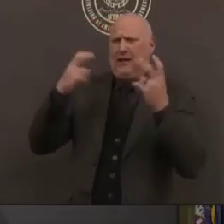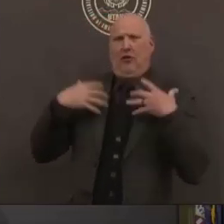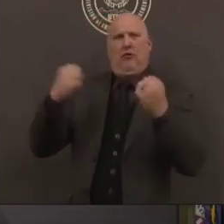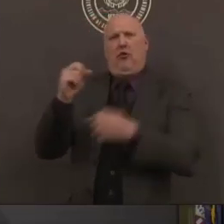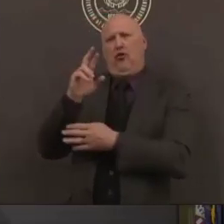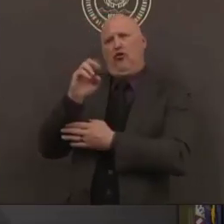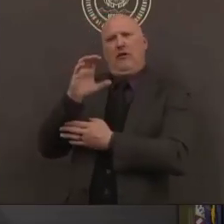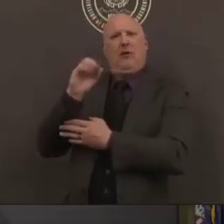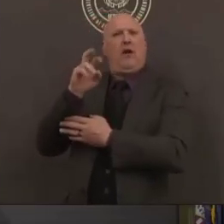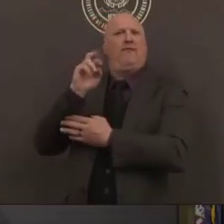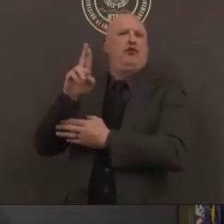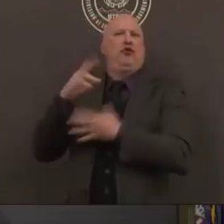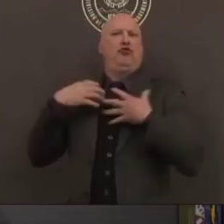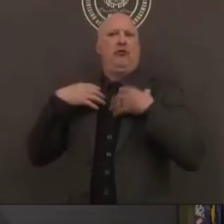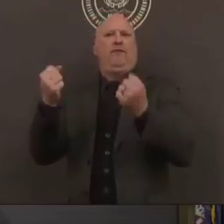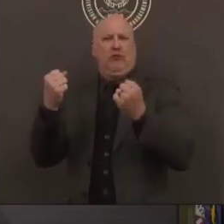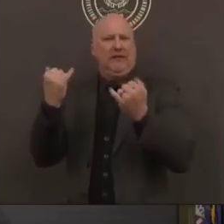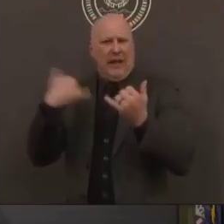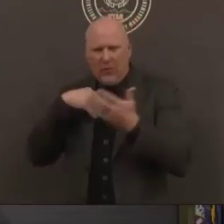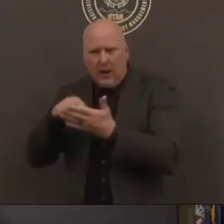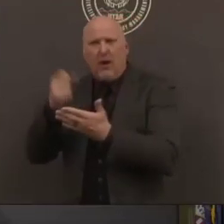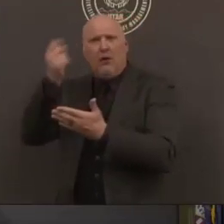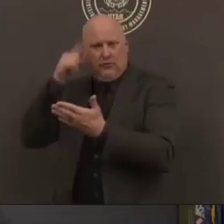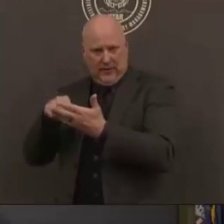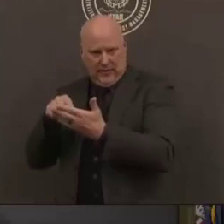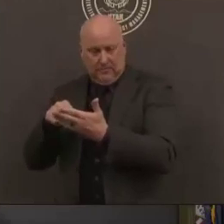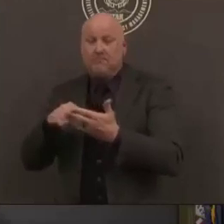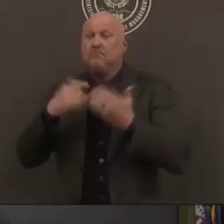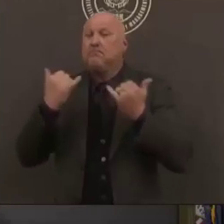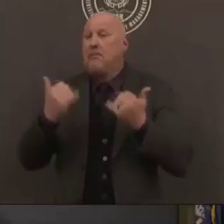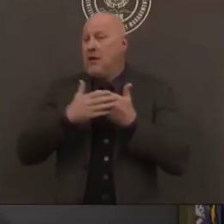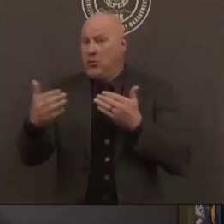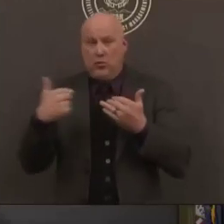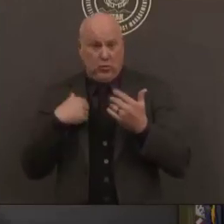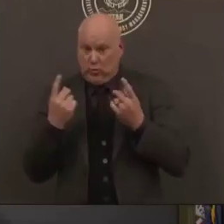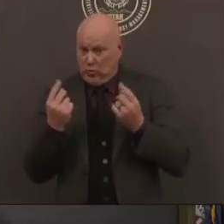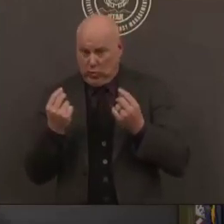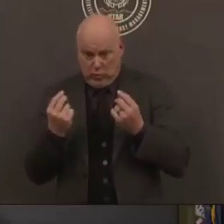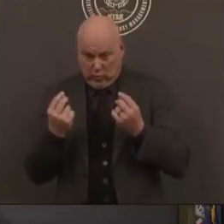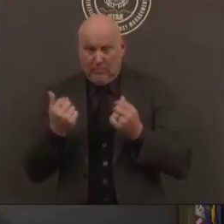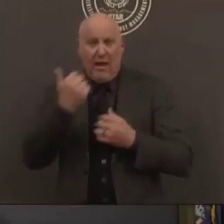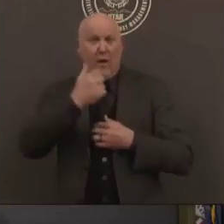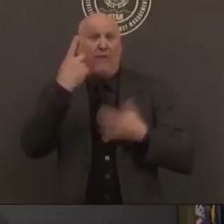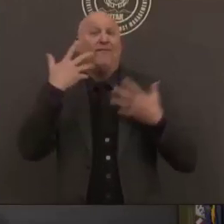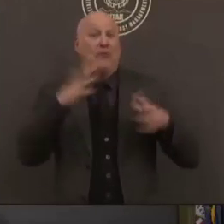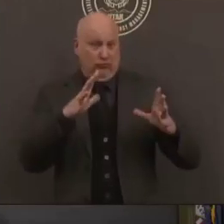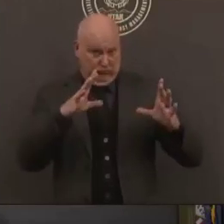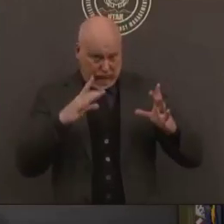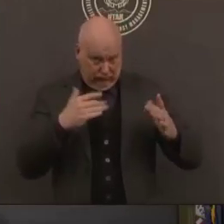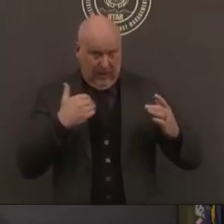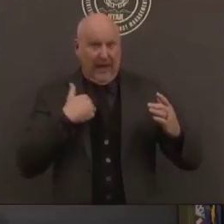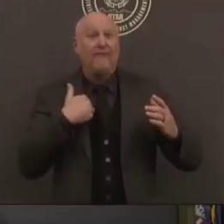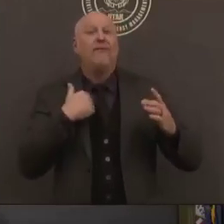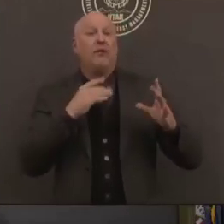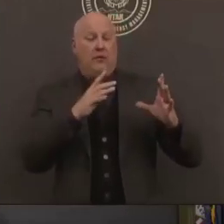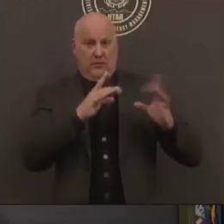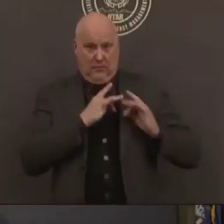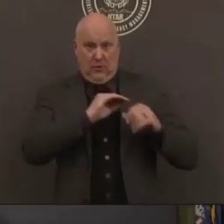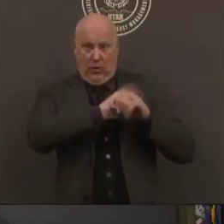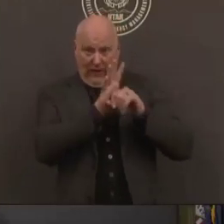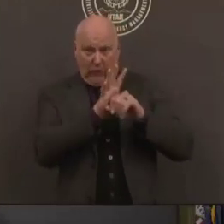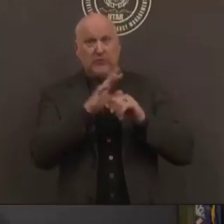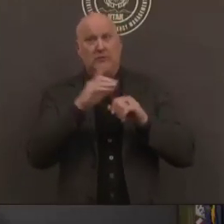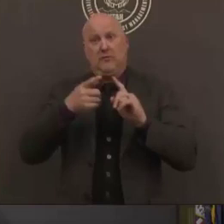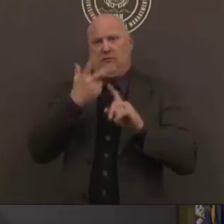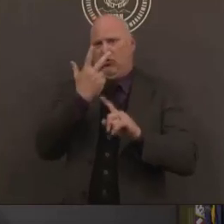who was diagnosed with COVID-19 more than 3 weeks ago and did not pass away is considered recovered. As